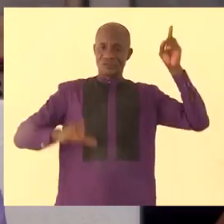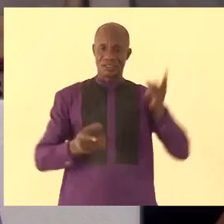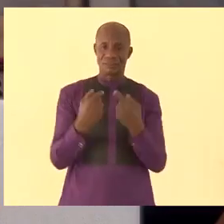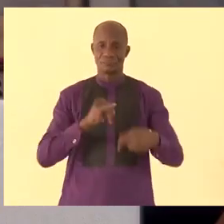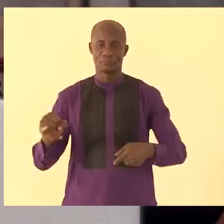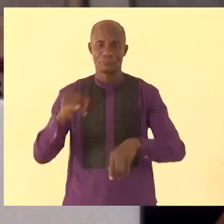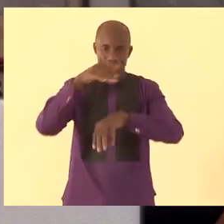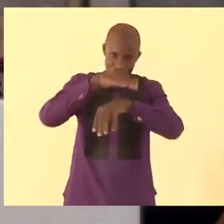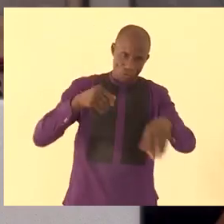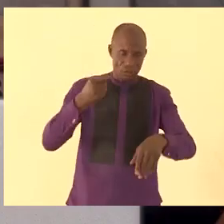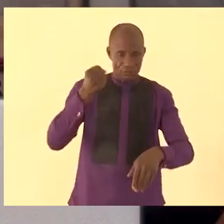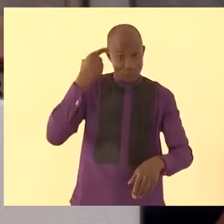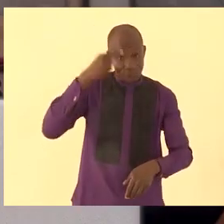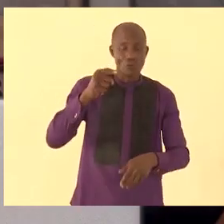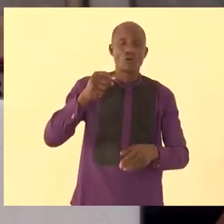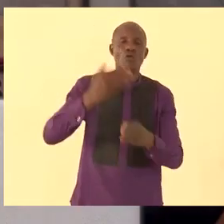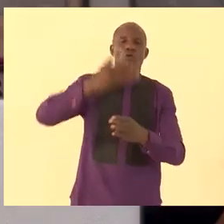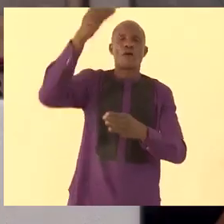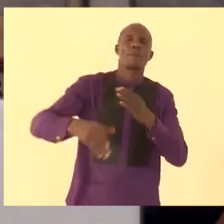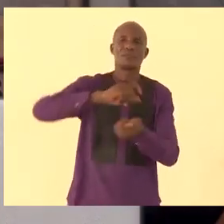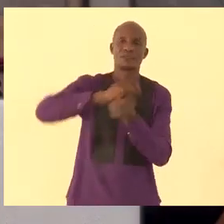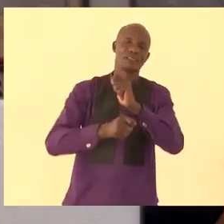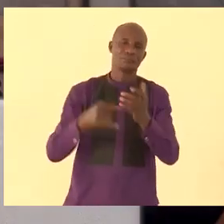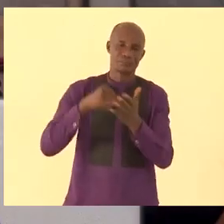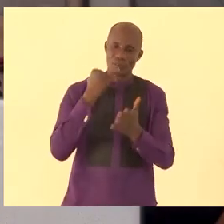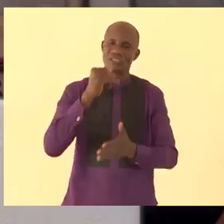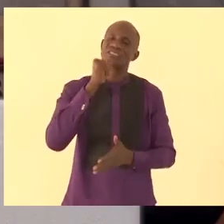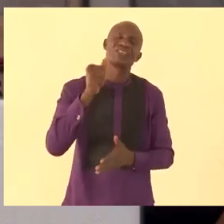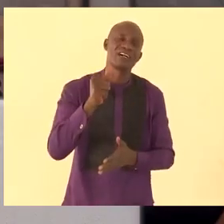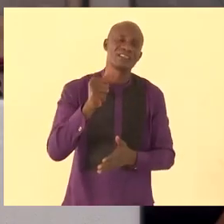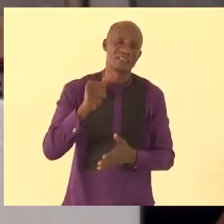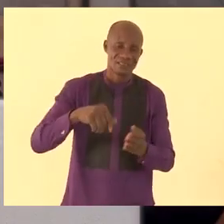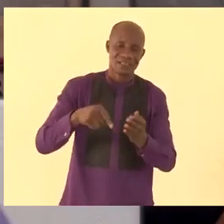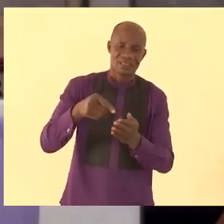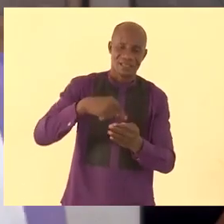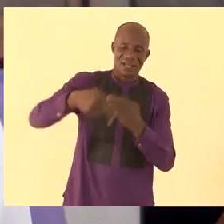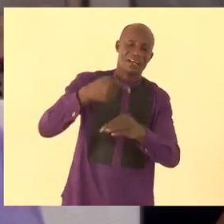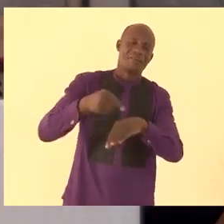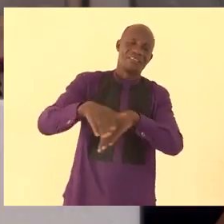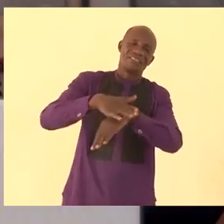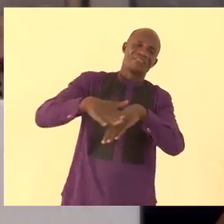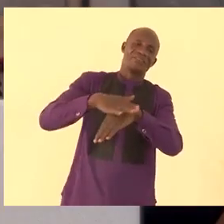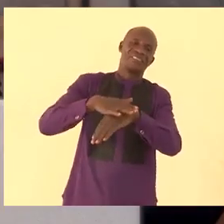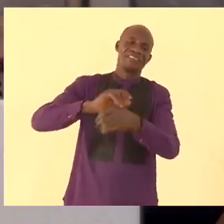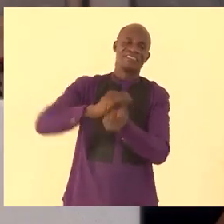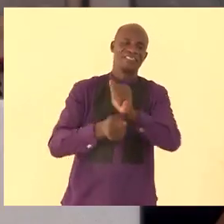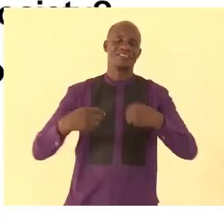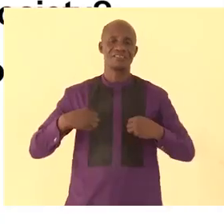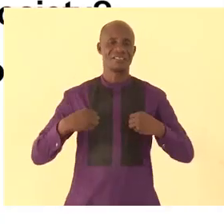Christ's coming calls for a total change. It is not about some superficial change of dress or